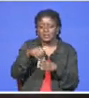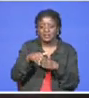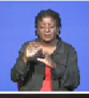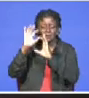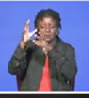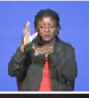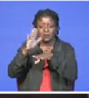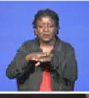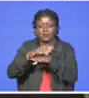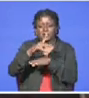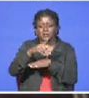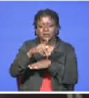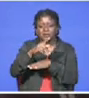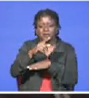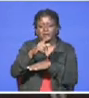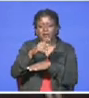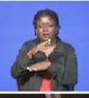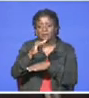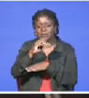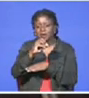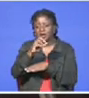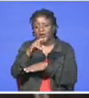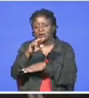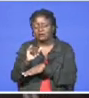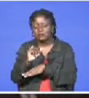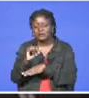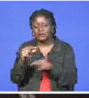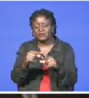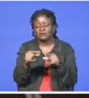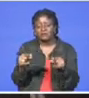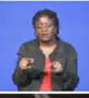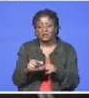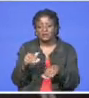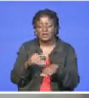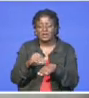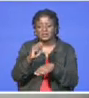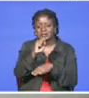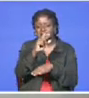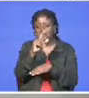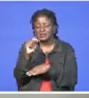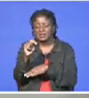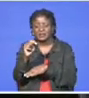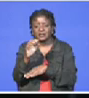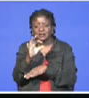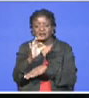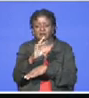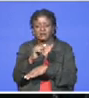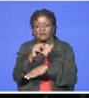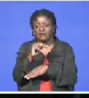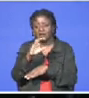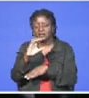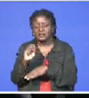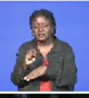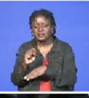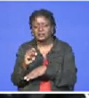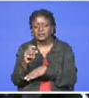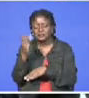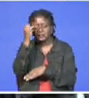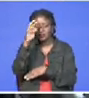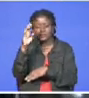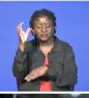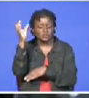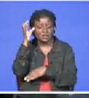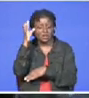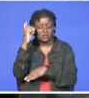Priory grounds, that's in Francis. We were both what we call Priory rats. And Sir Charles was always a person who